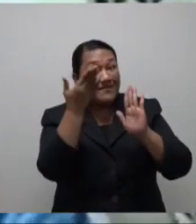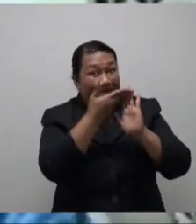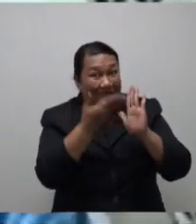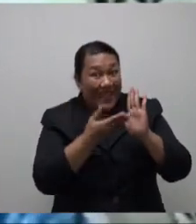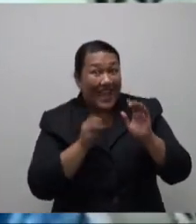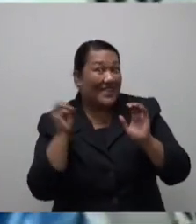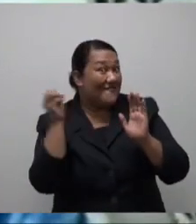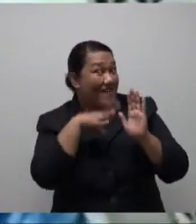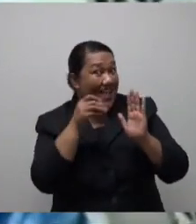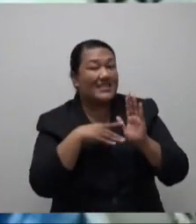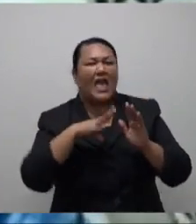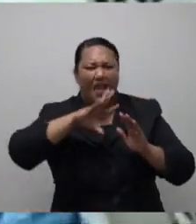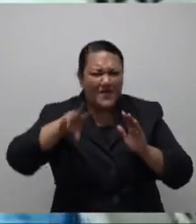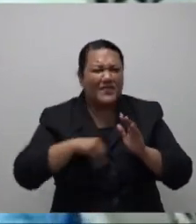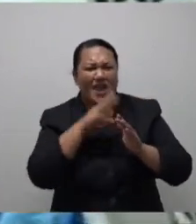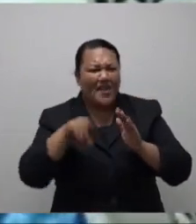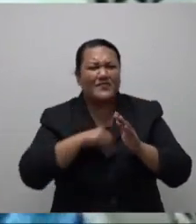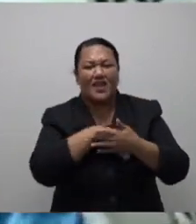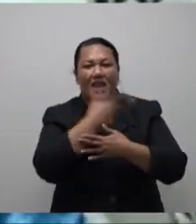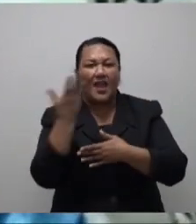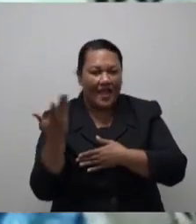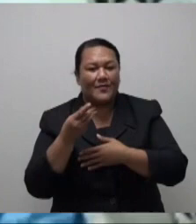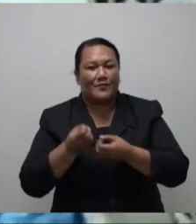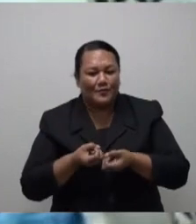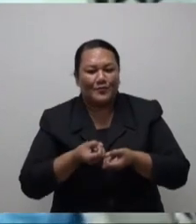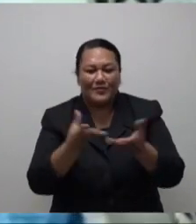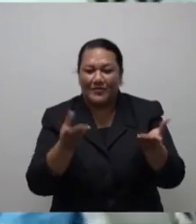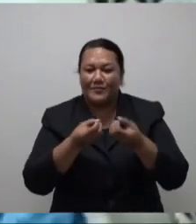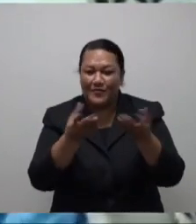put out regularly and every day.